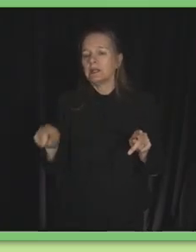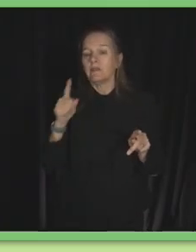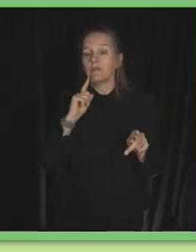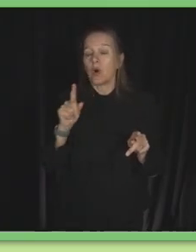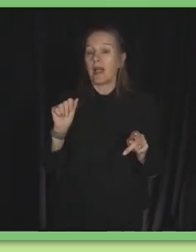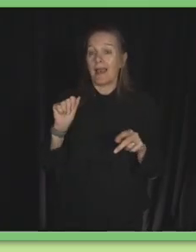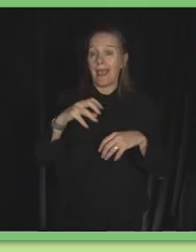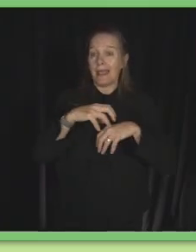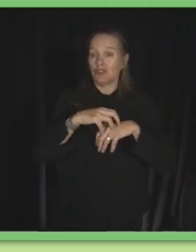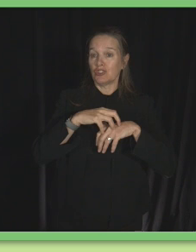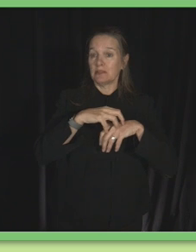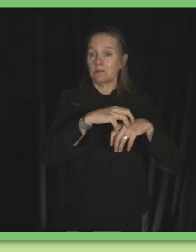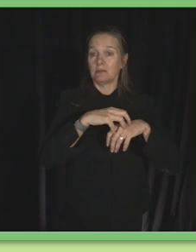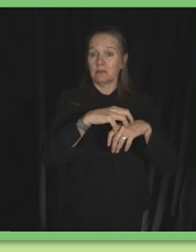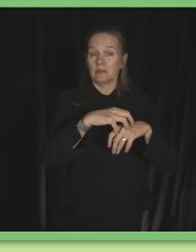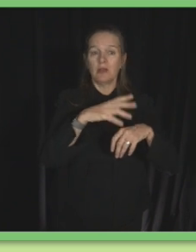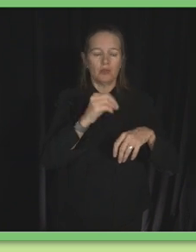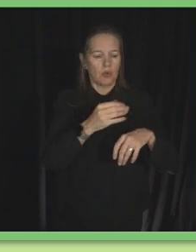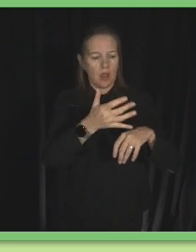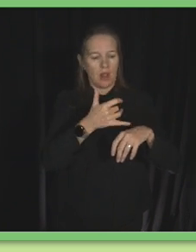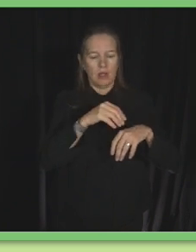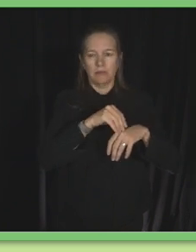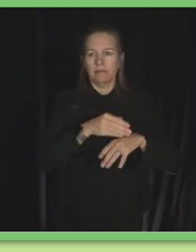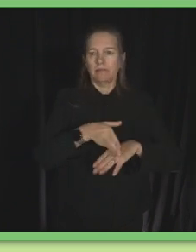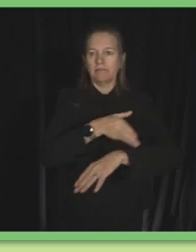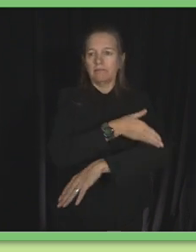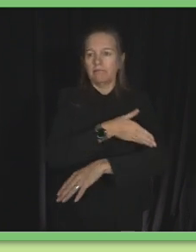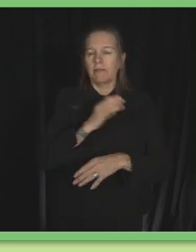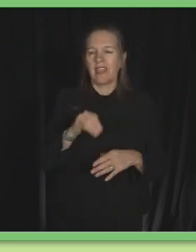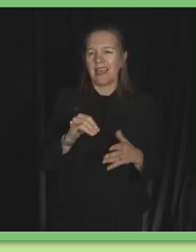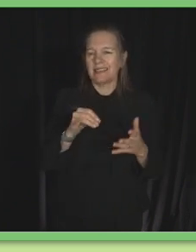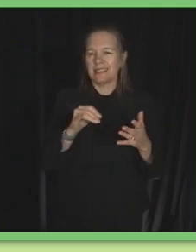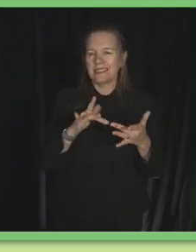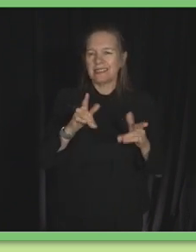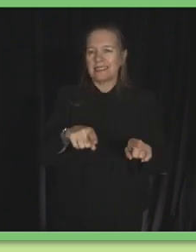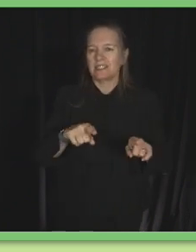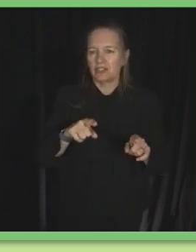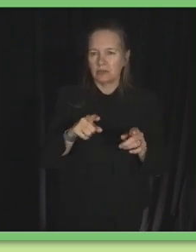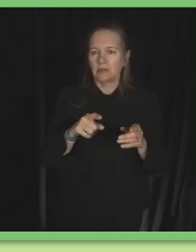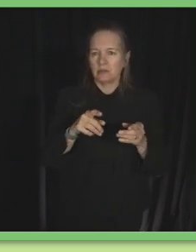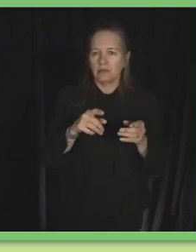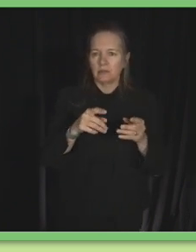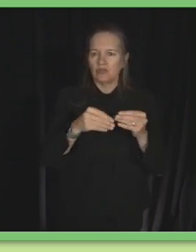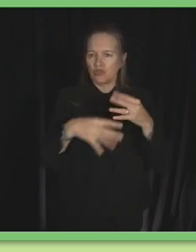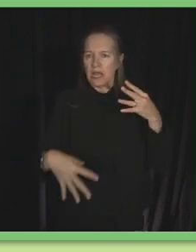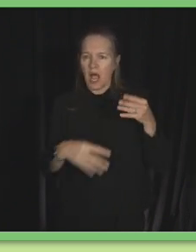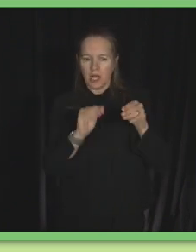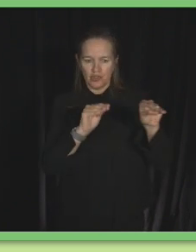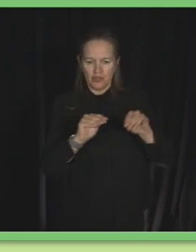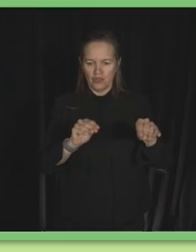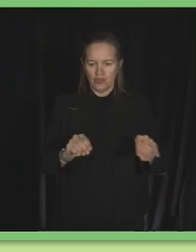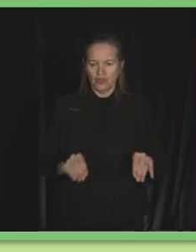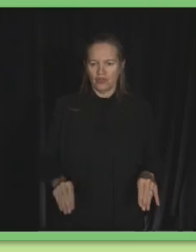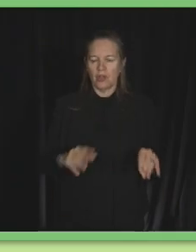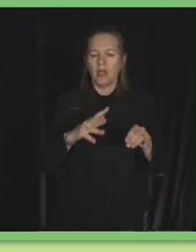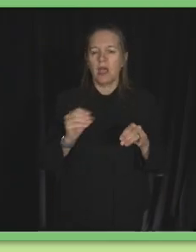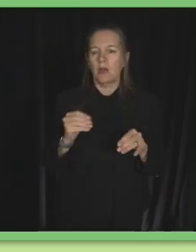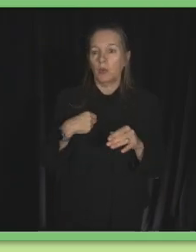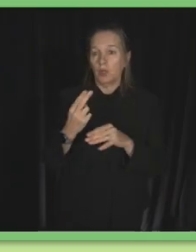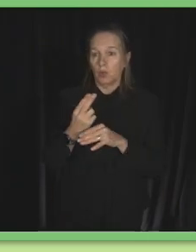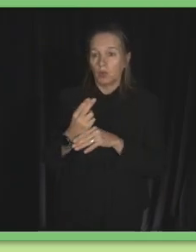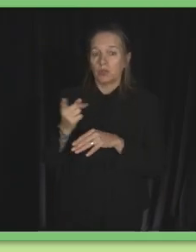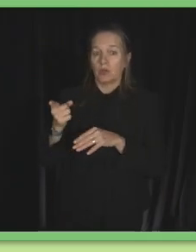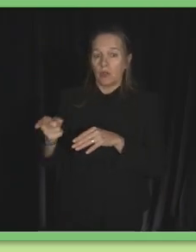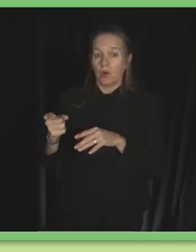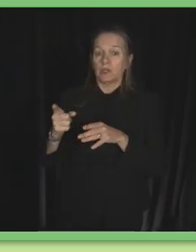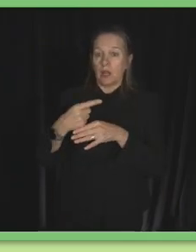to improve incident triage and accelerate root cause analysis, using our telemetry signals and then